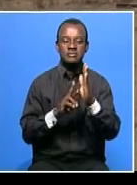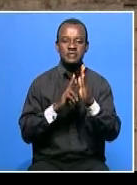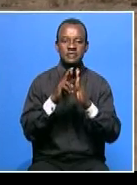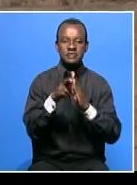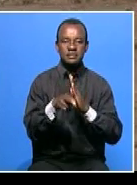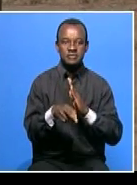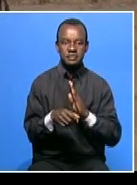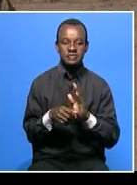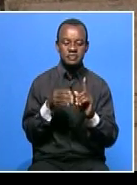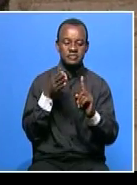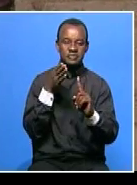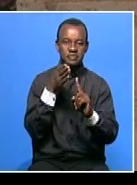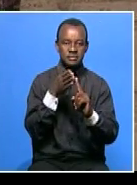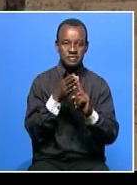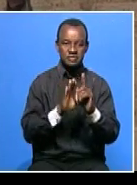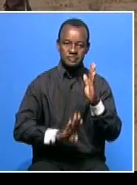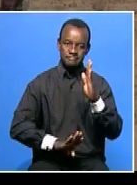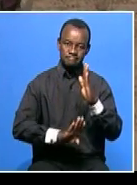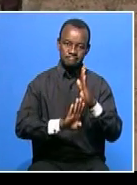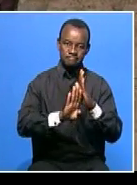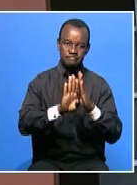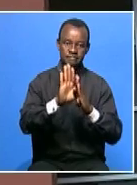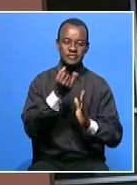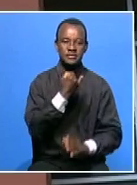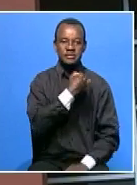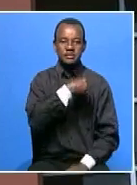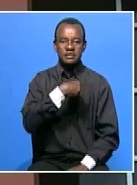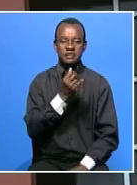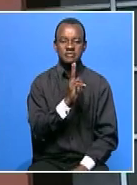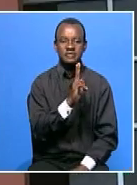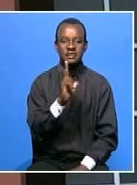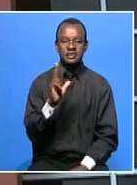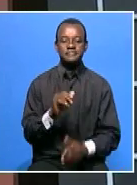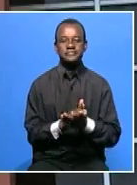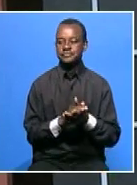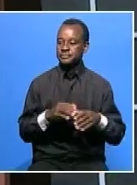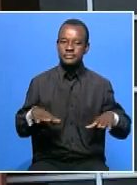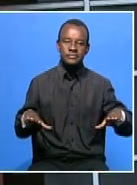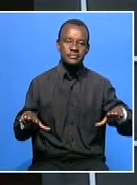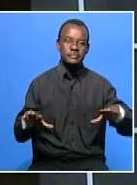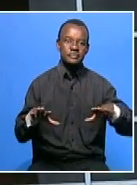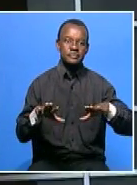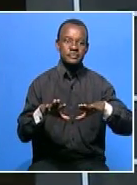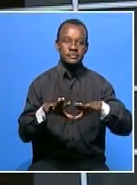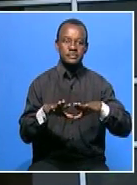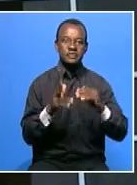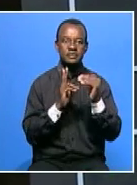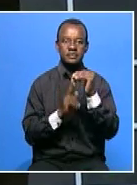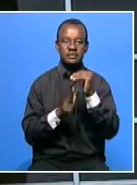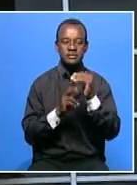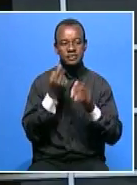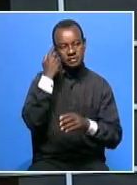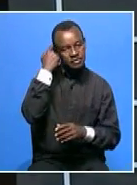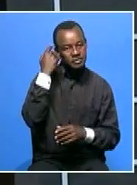at uplifting community livelihoods. The Environment and Tourism Ministry says that if